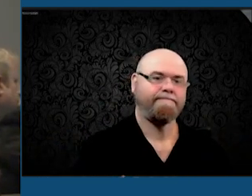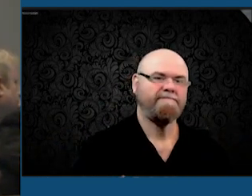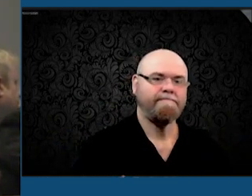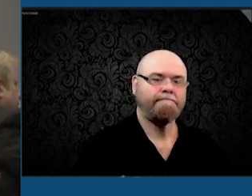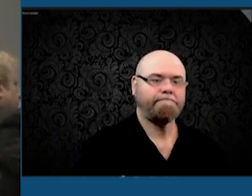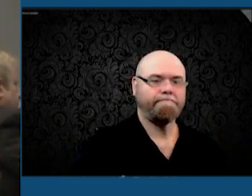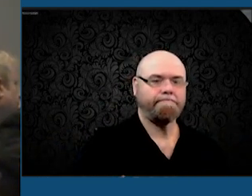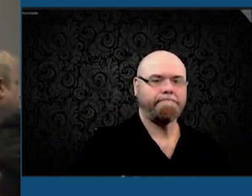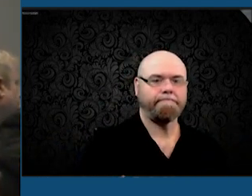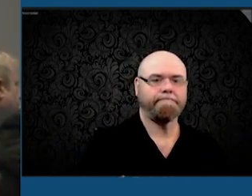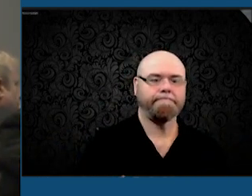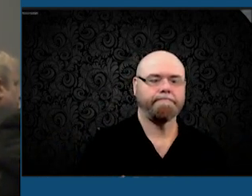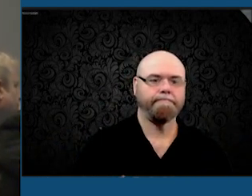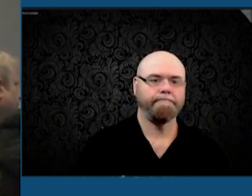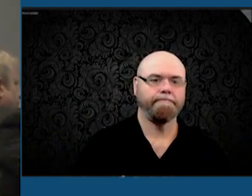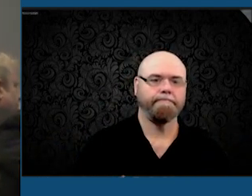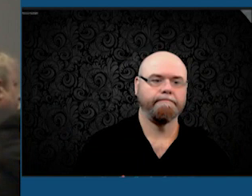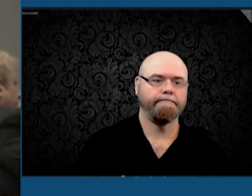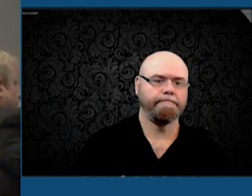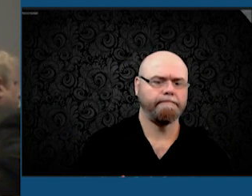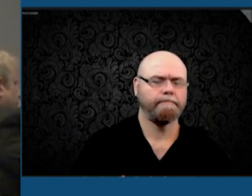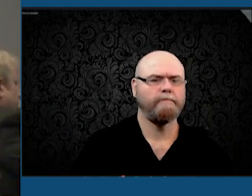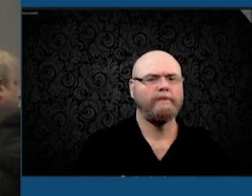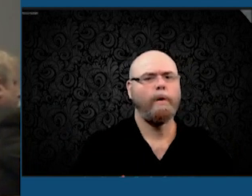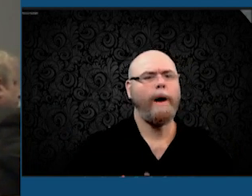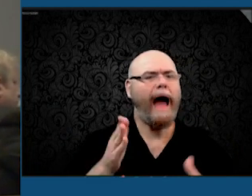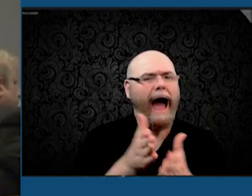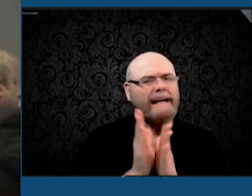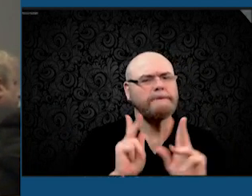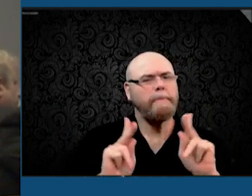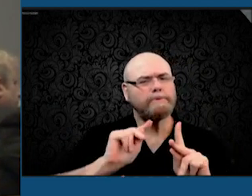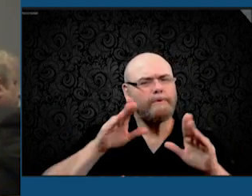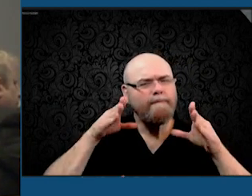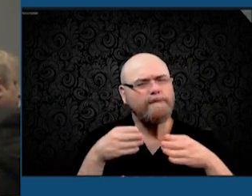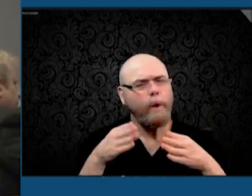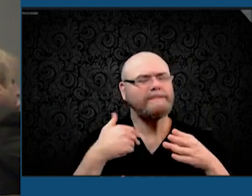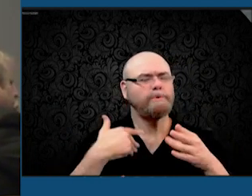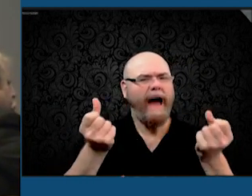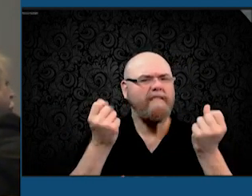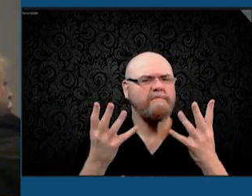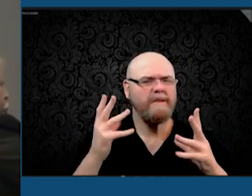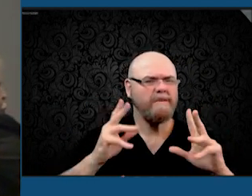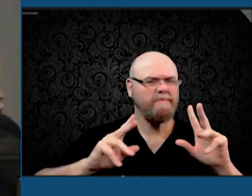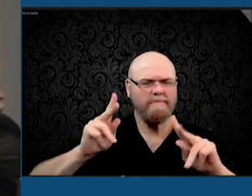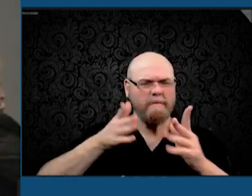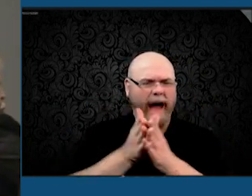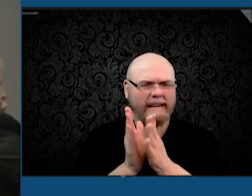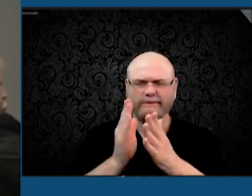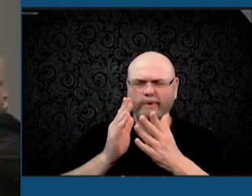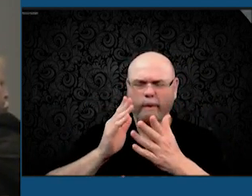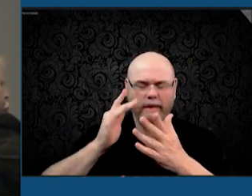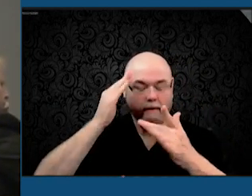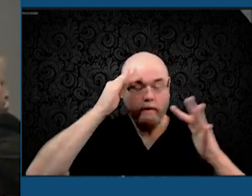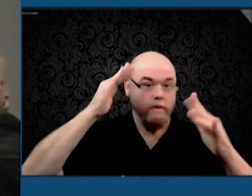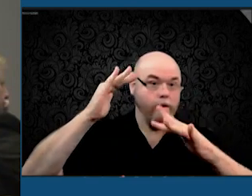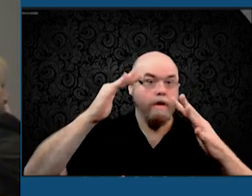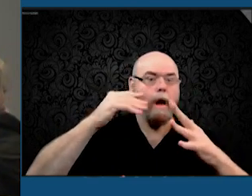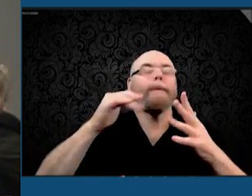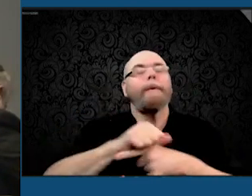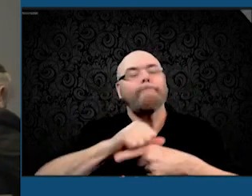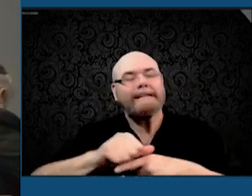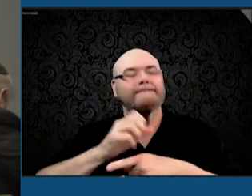still. Well, we got a lot of practice being scattered, and we got no practice any longer being